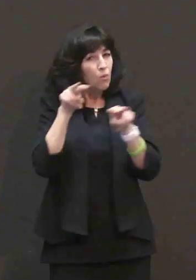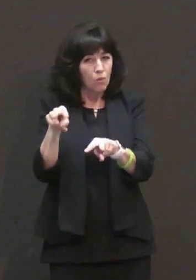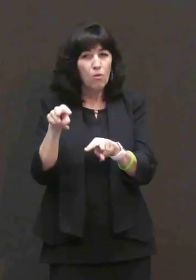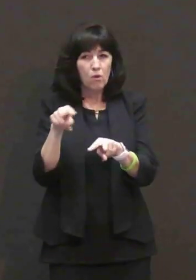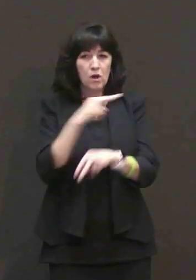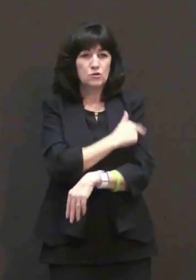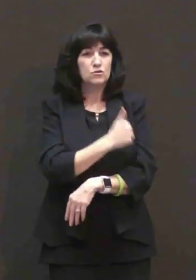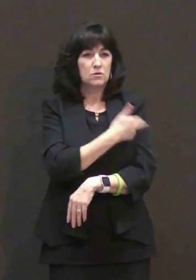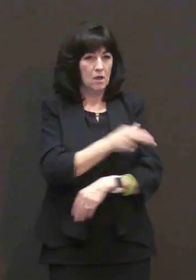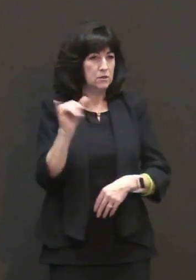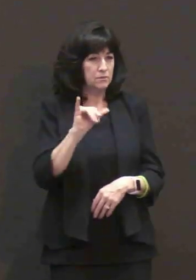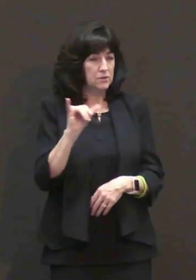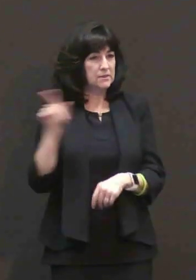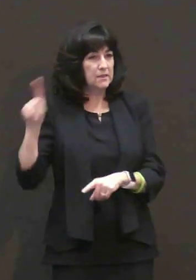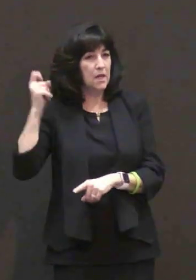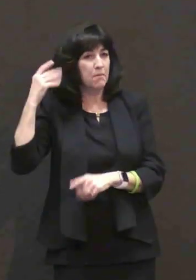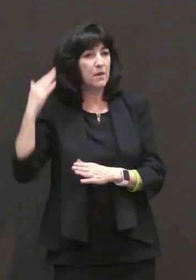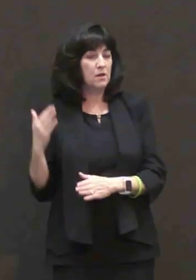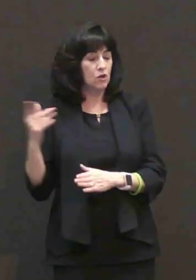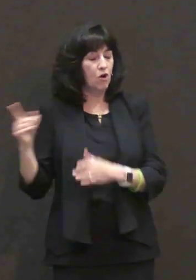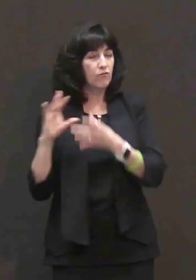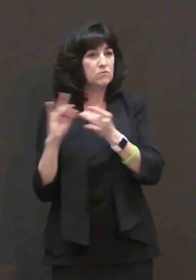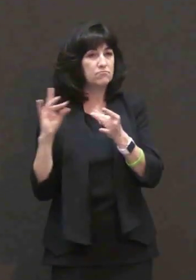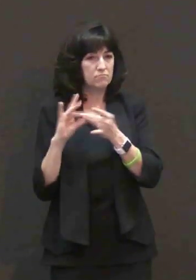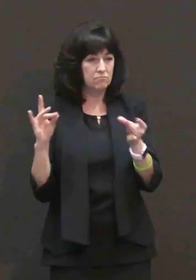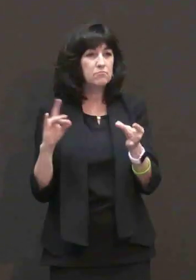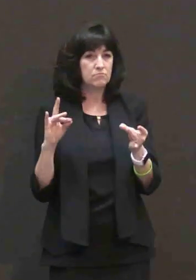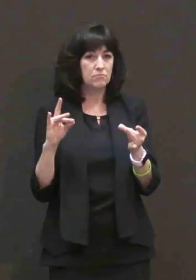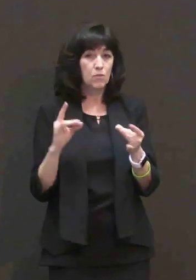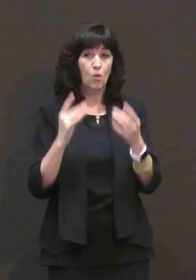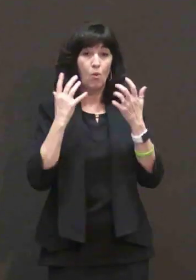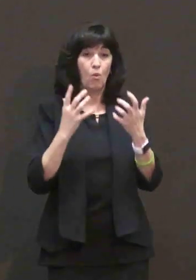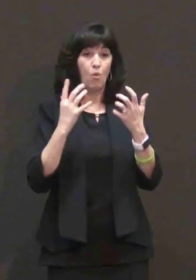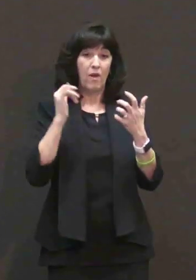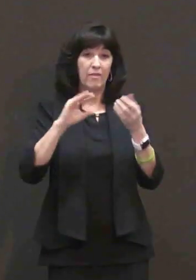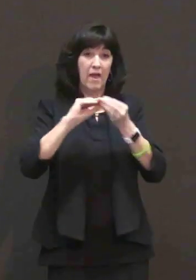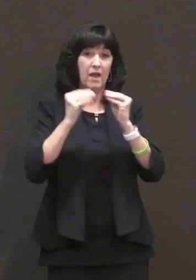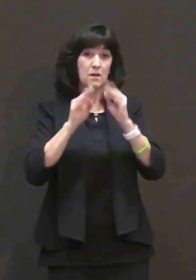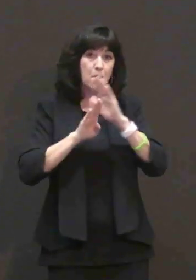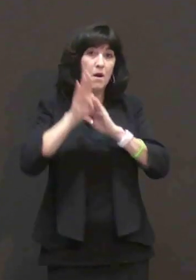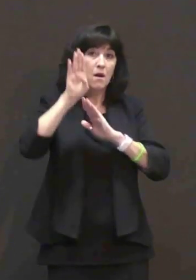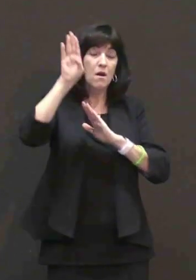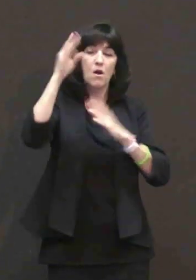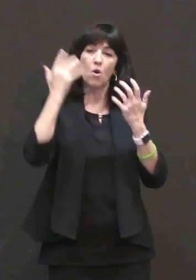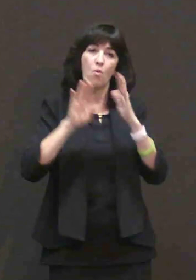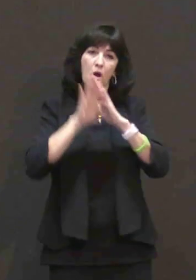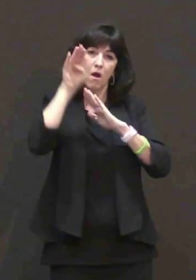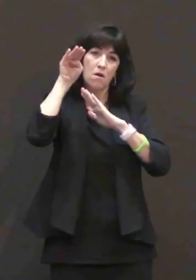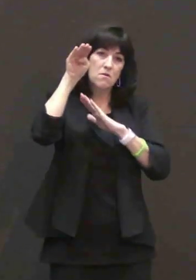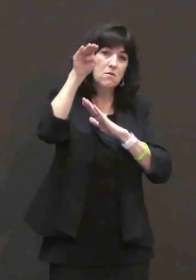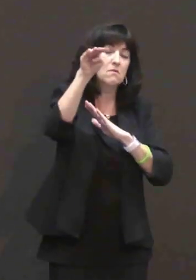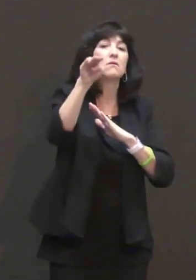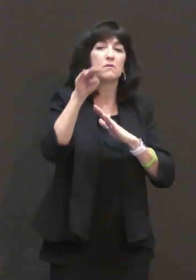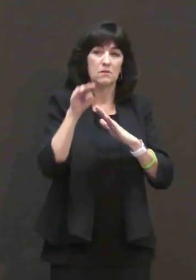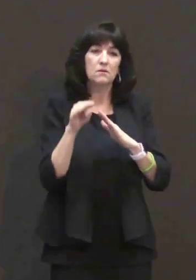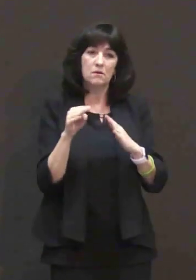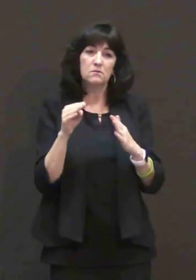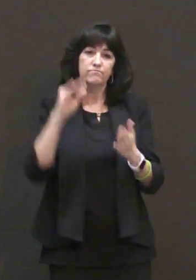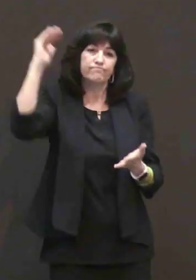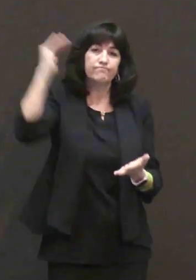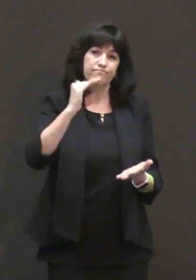said. However we flatten this curve, how it relates to the hospitals is very important. So if we could slow the